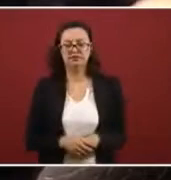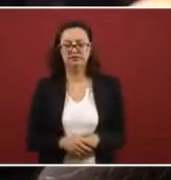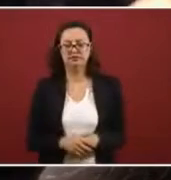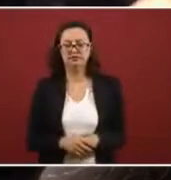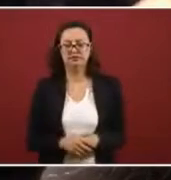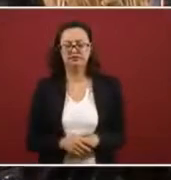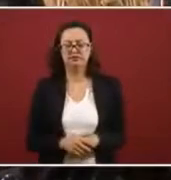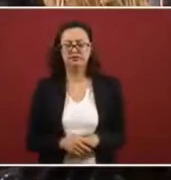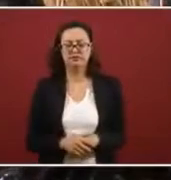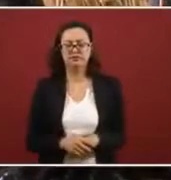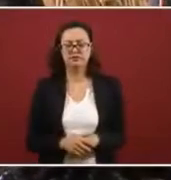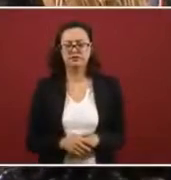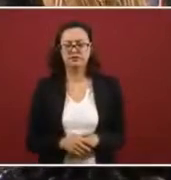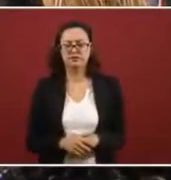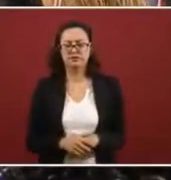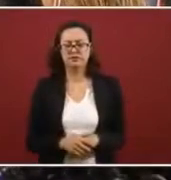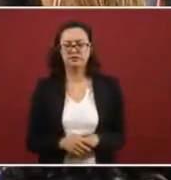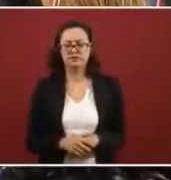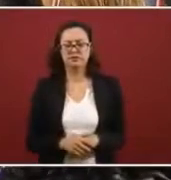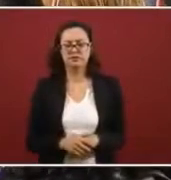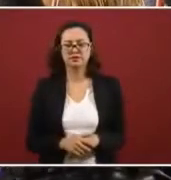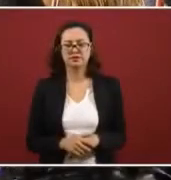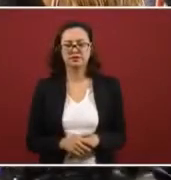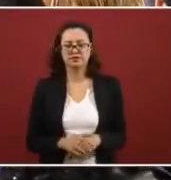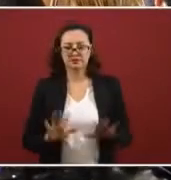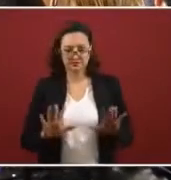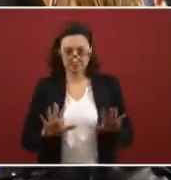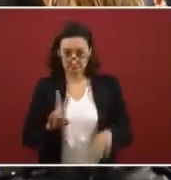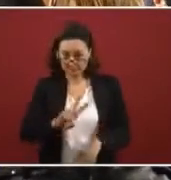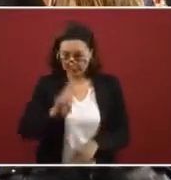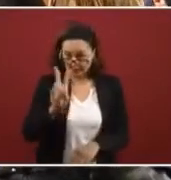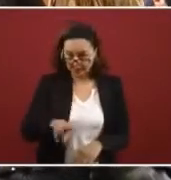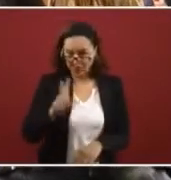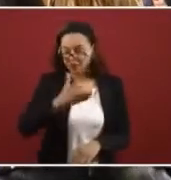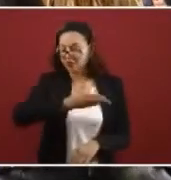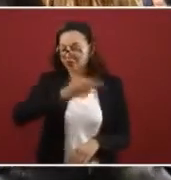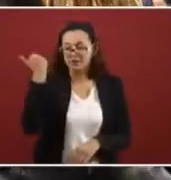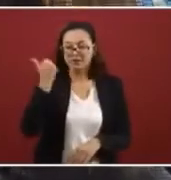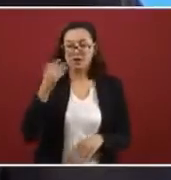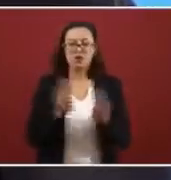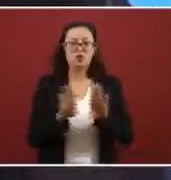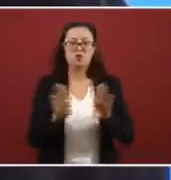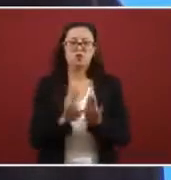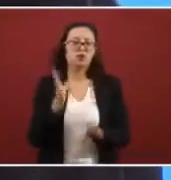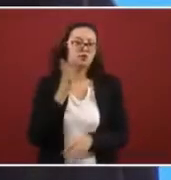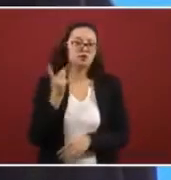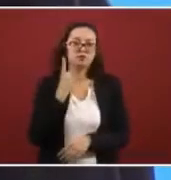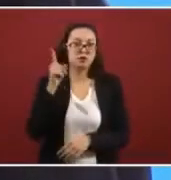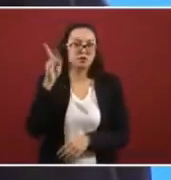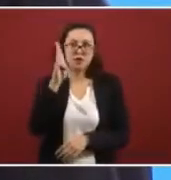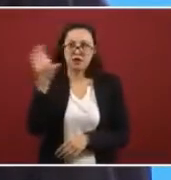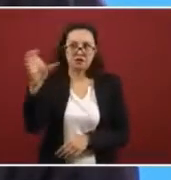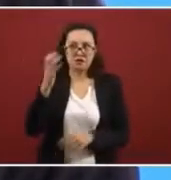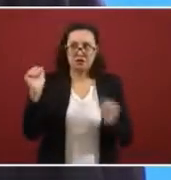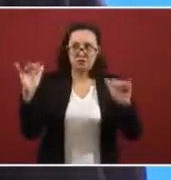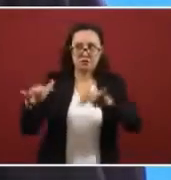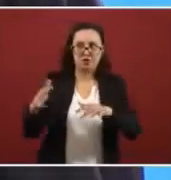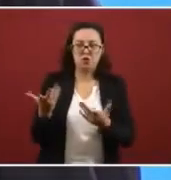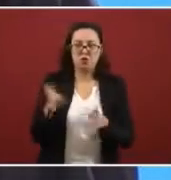la verdad que yo no estaba enterado. I just wasn't sure of what the positions were. That's why I needed to